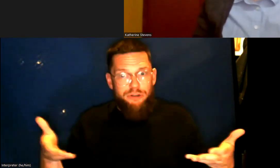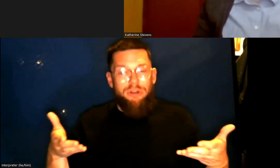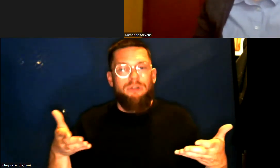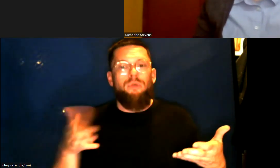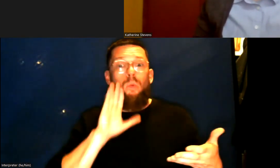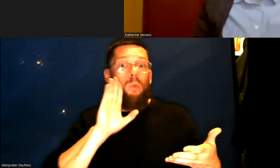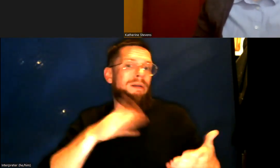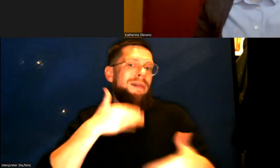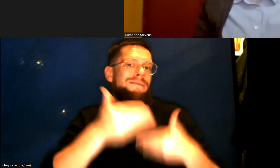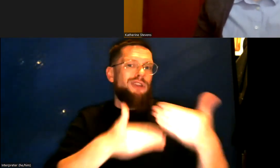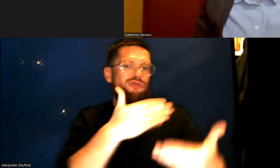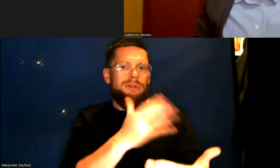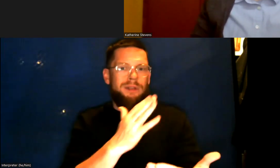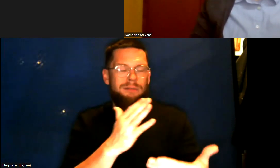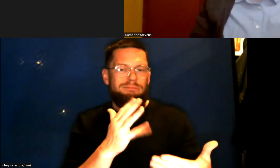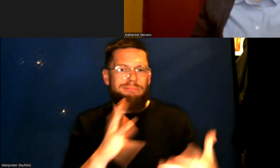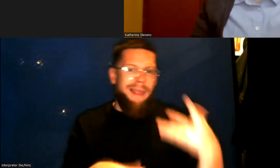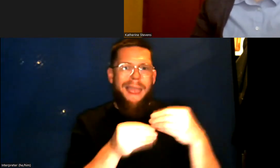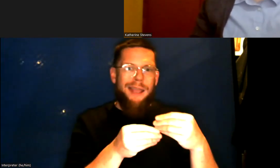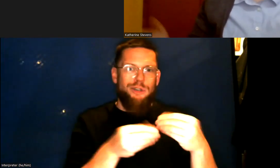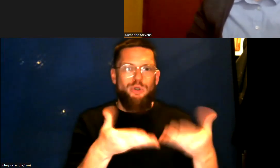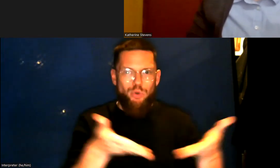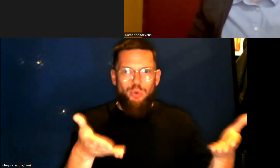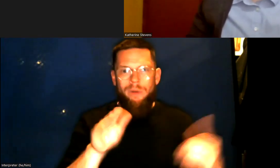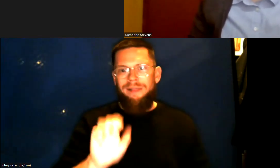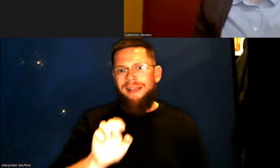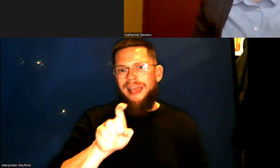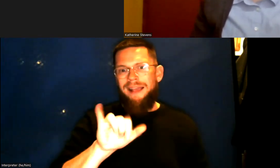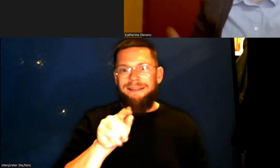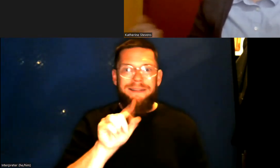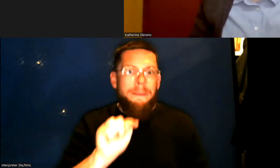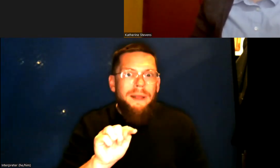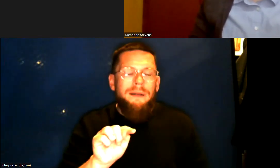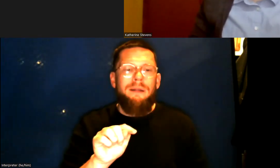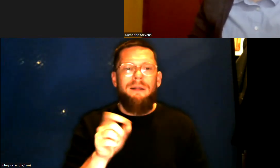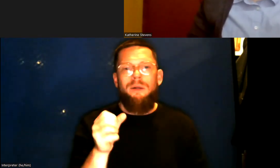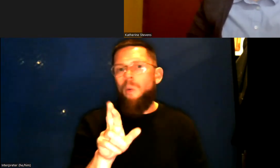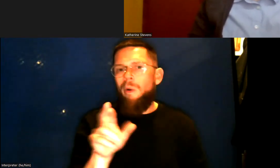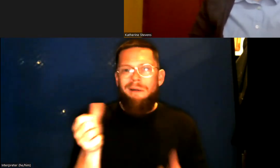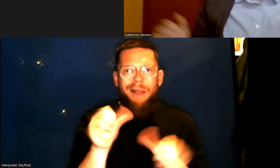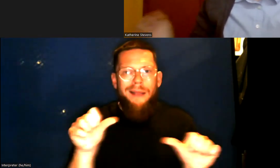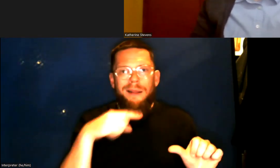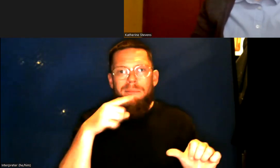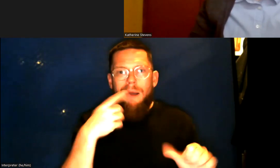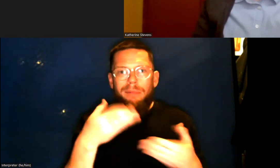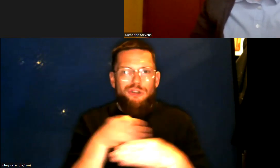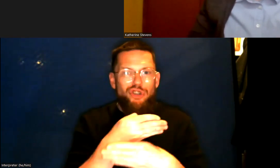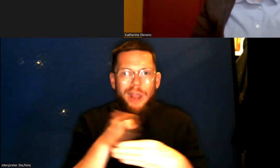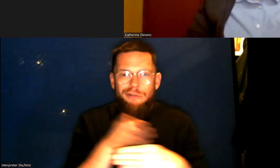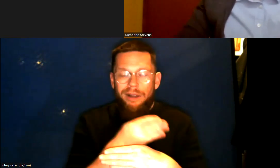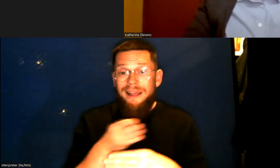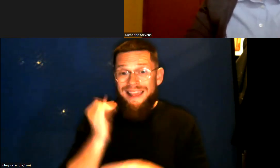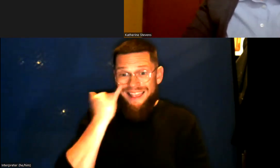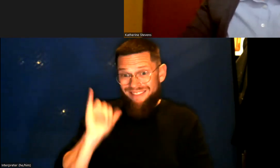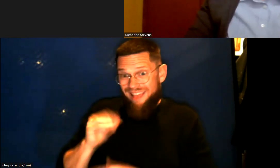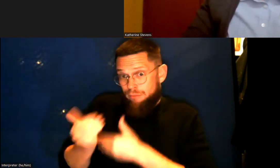contribute to the exhibit, like an exhibit or any kind of public sharing. And the processing is for the